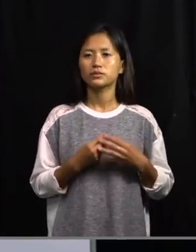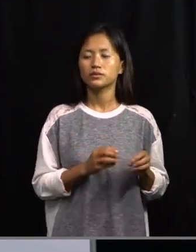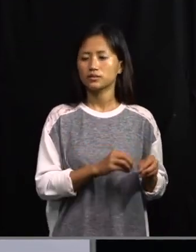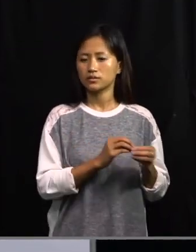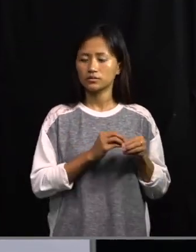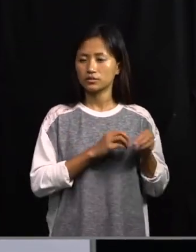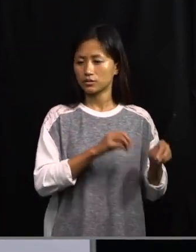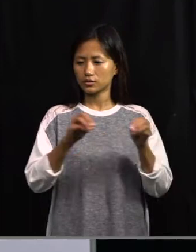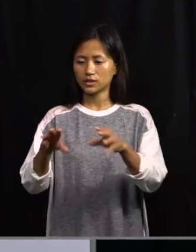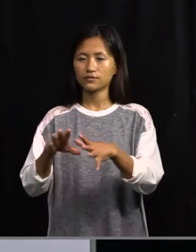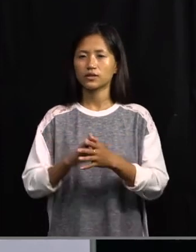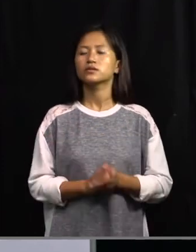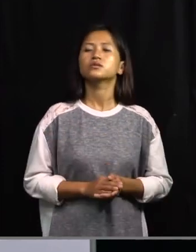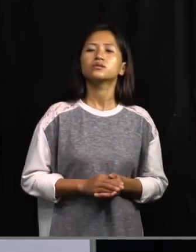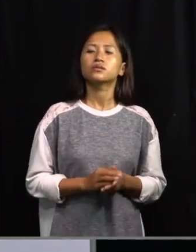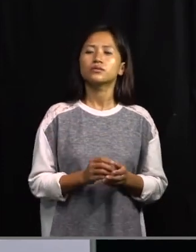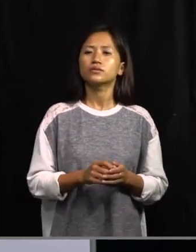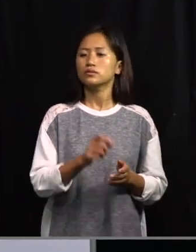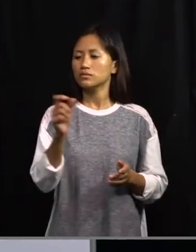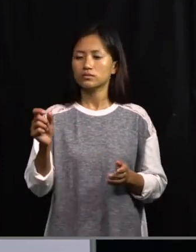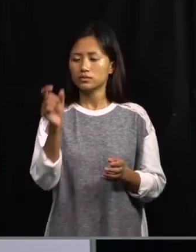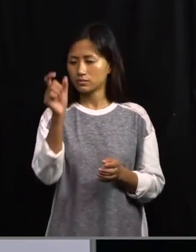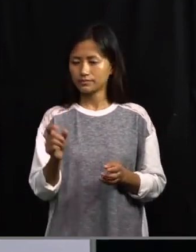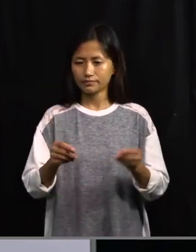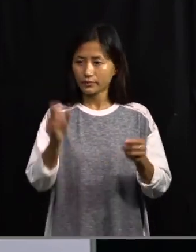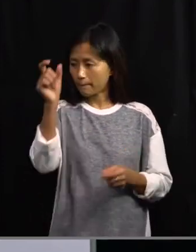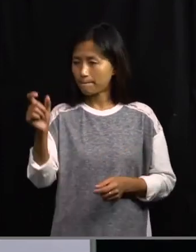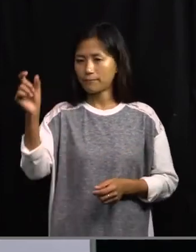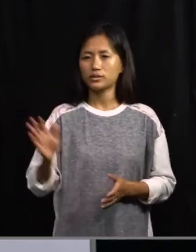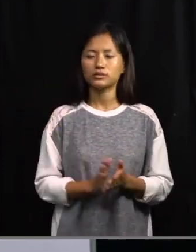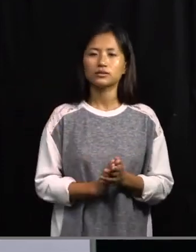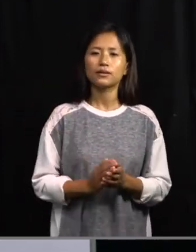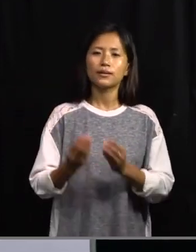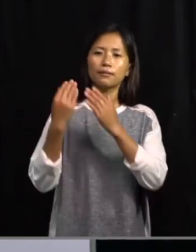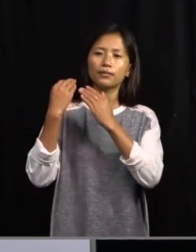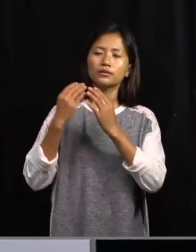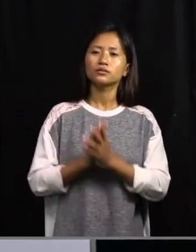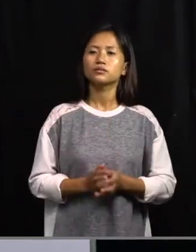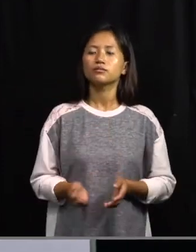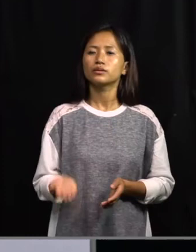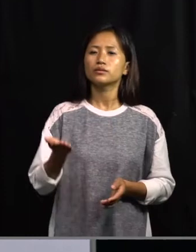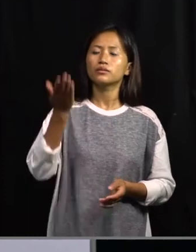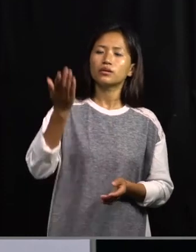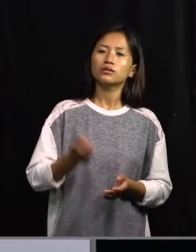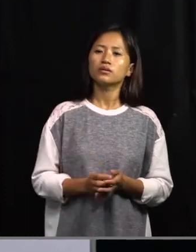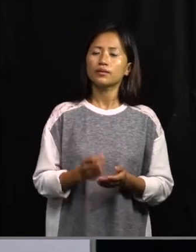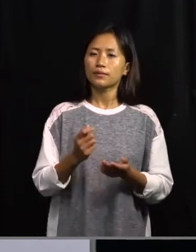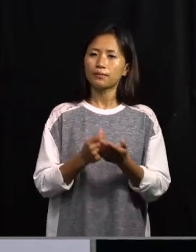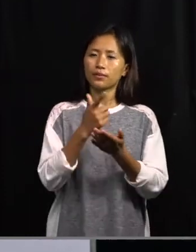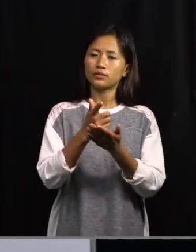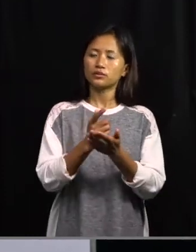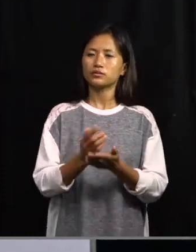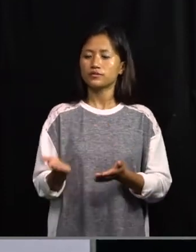customer or not. How am I shifting the burden? By simply raising the prices of my